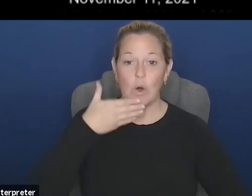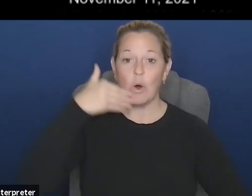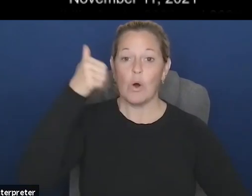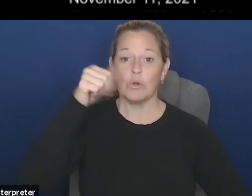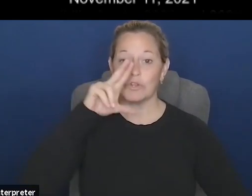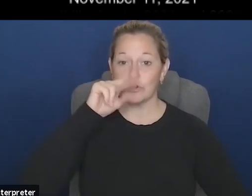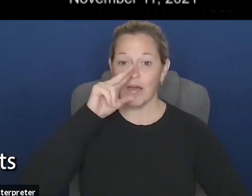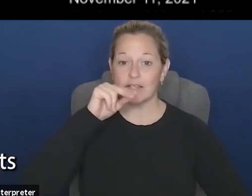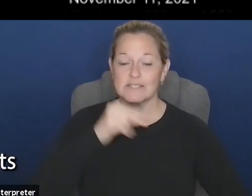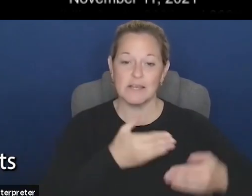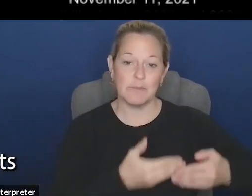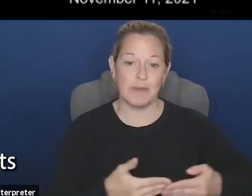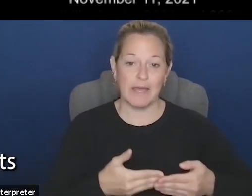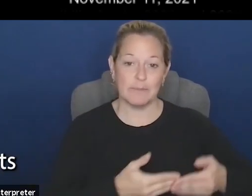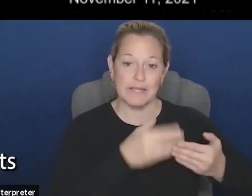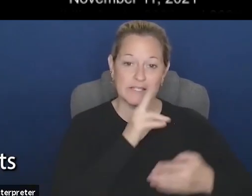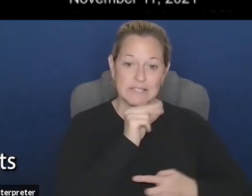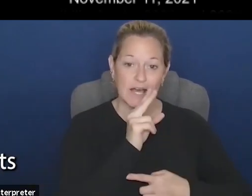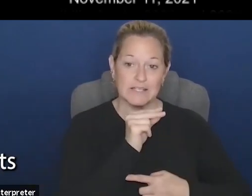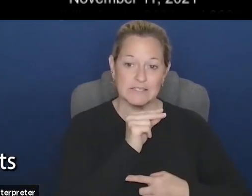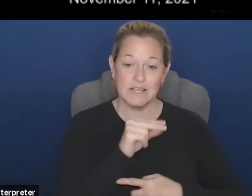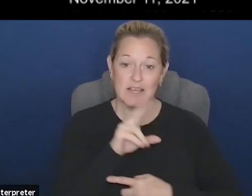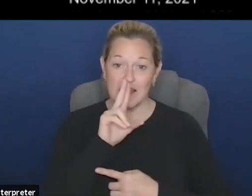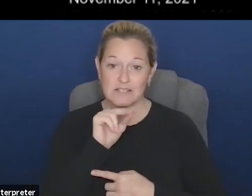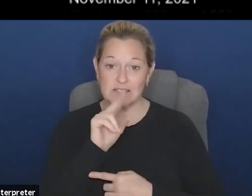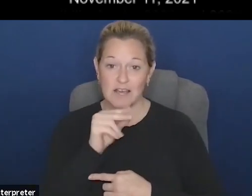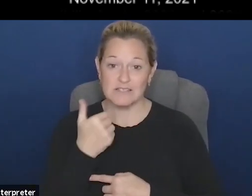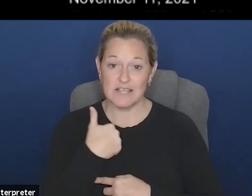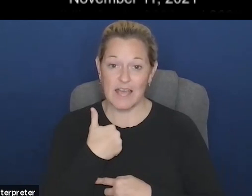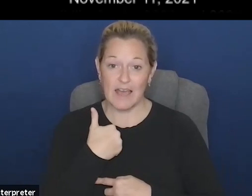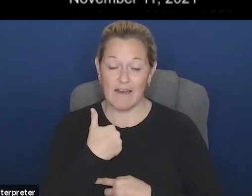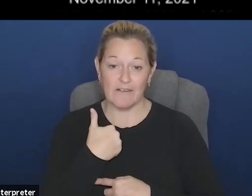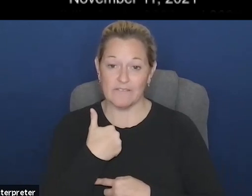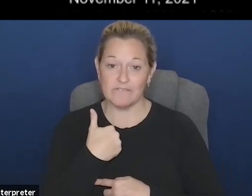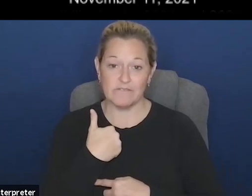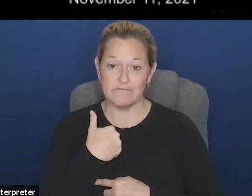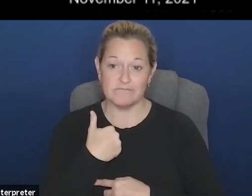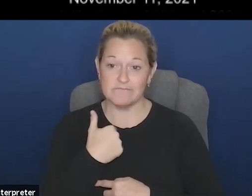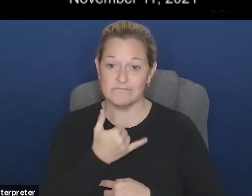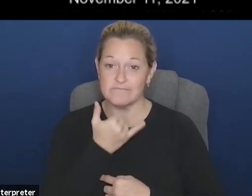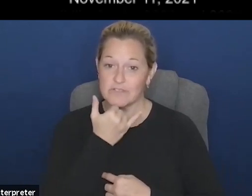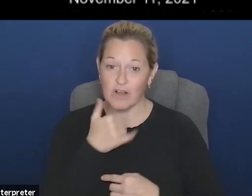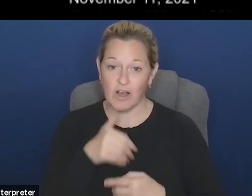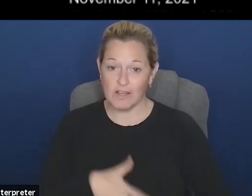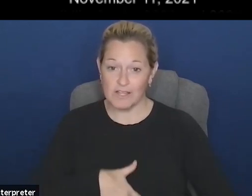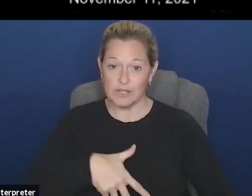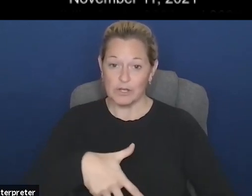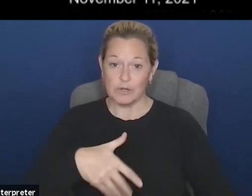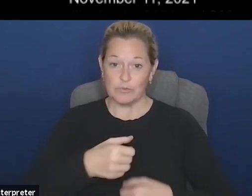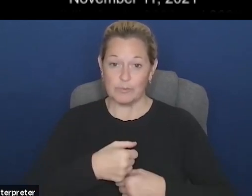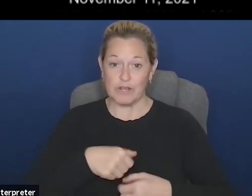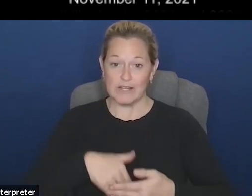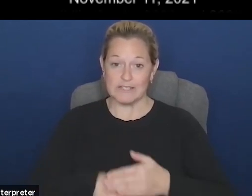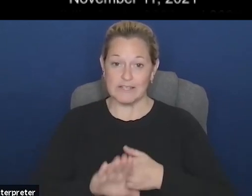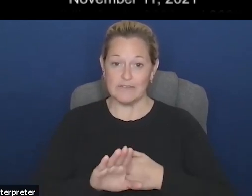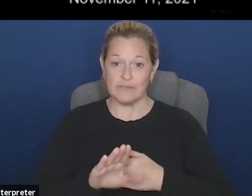ducks, ducks that have the wrong reproductive parts for egg laying, they actually don't lay eggs. And so there are many ducks that